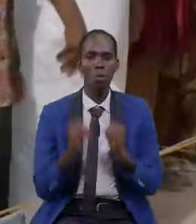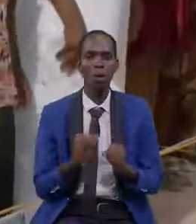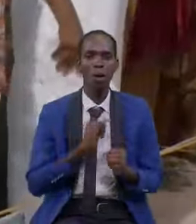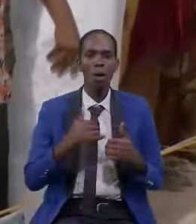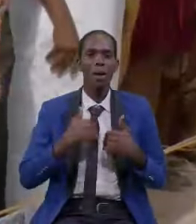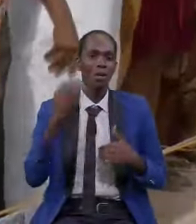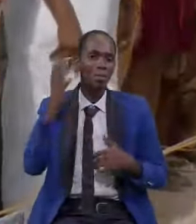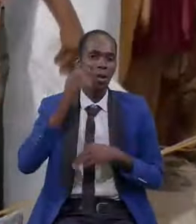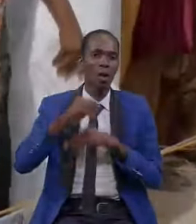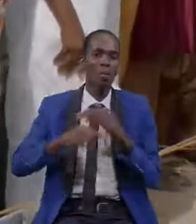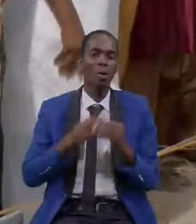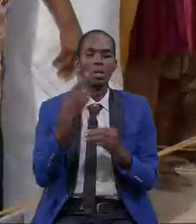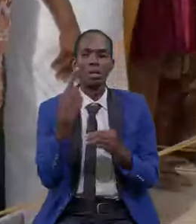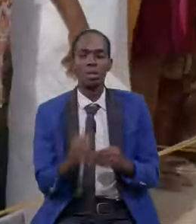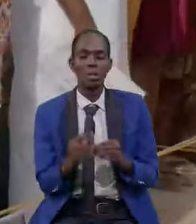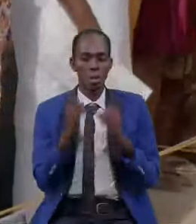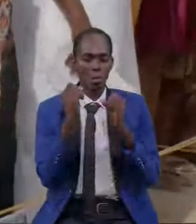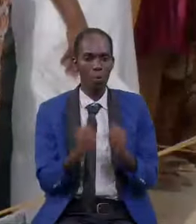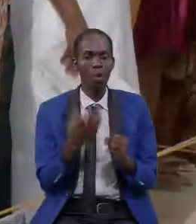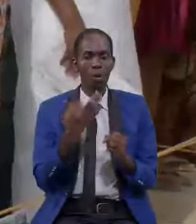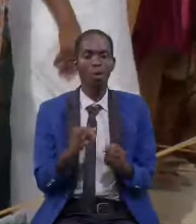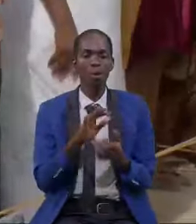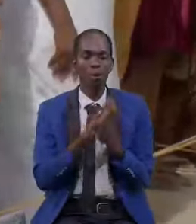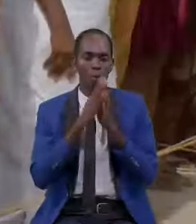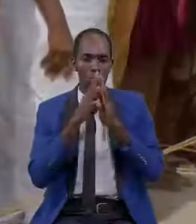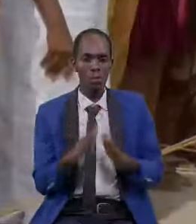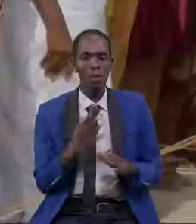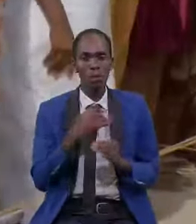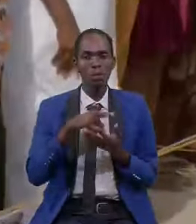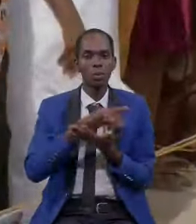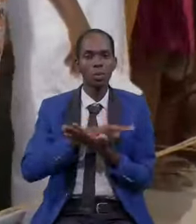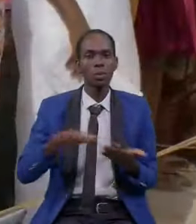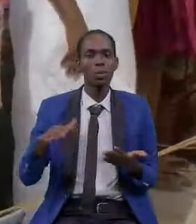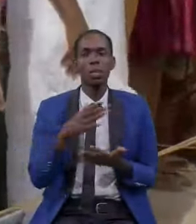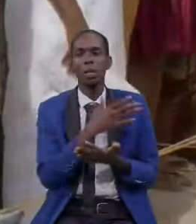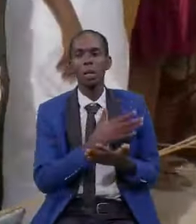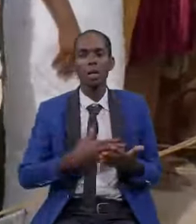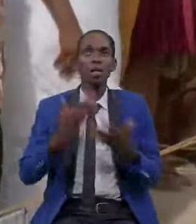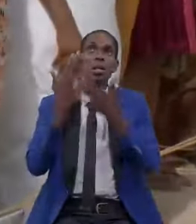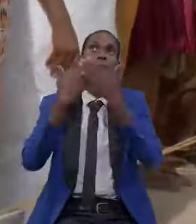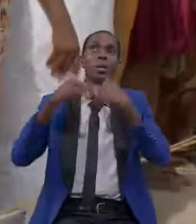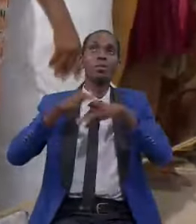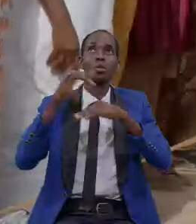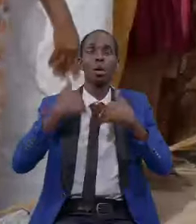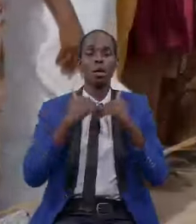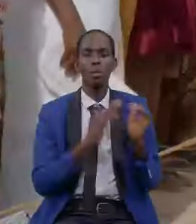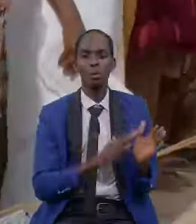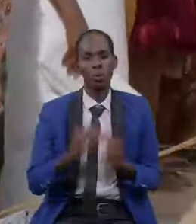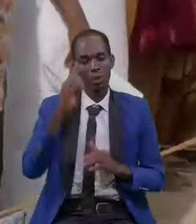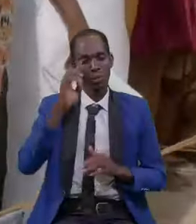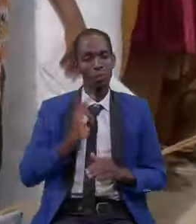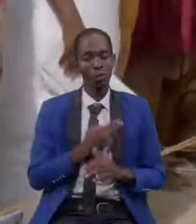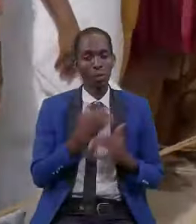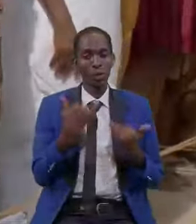peace, the purity, the power, and the paradise you've come to make ready for us. Now you surrender